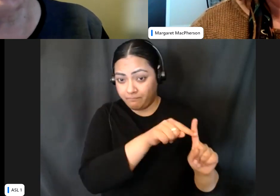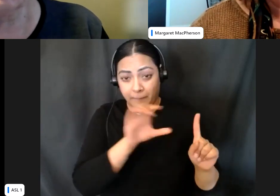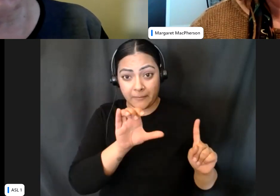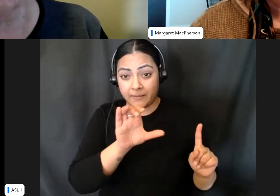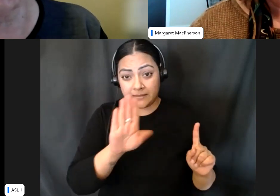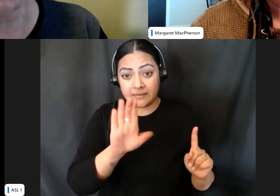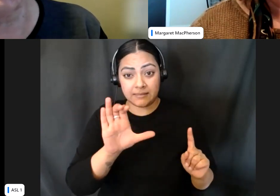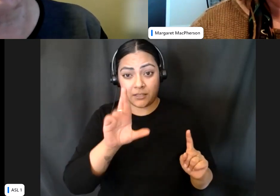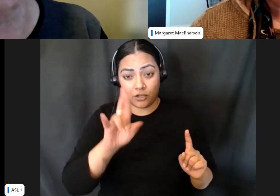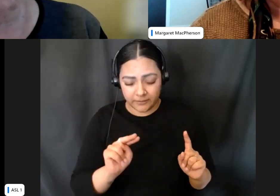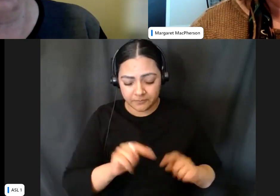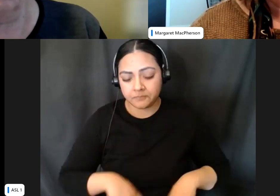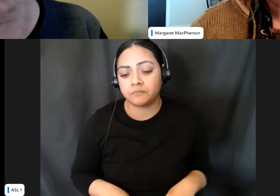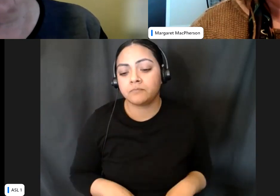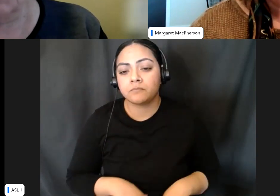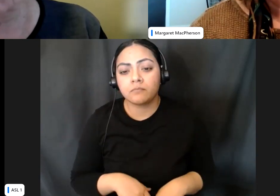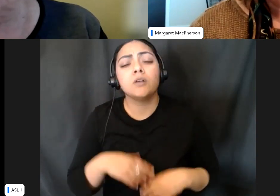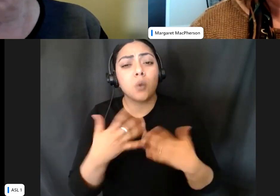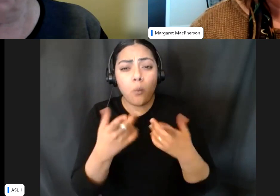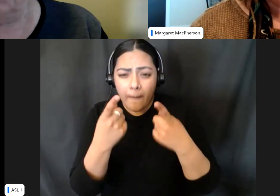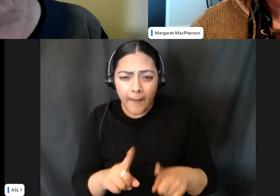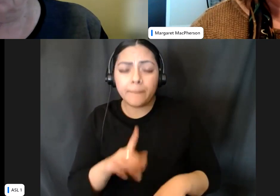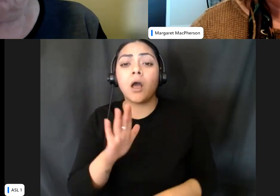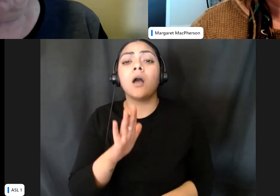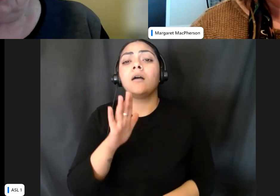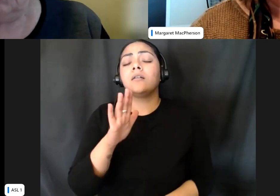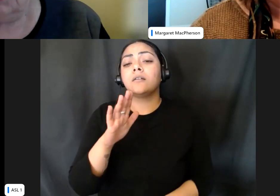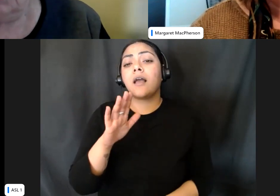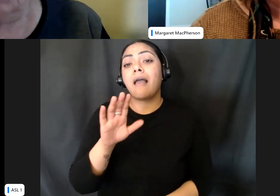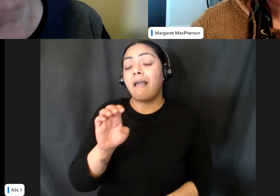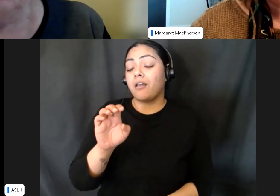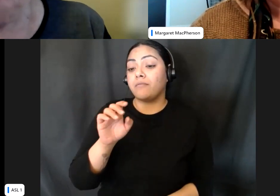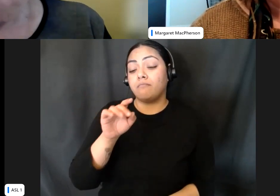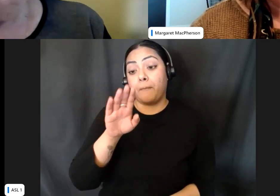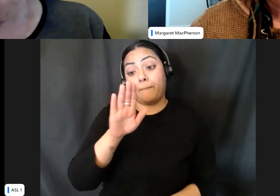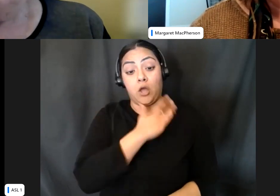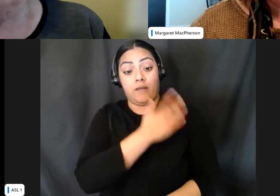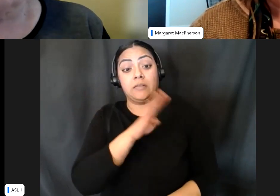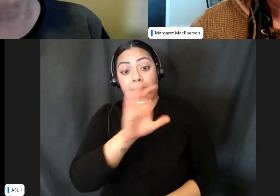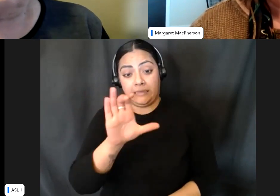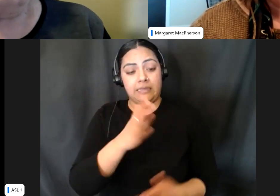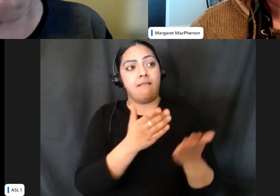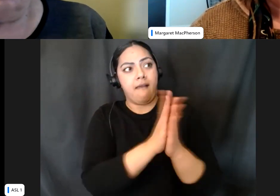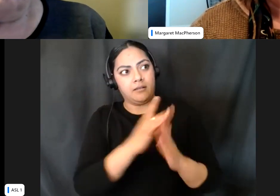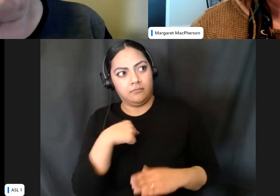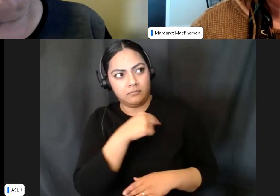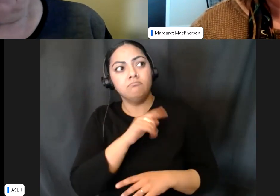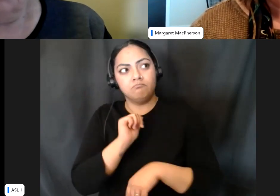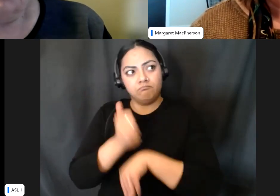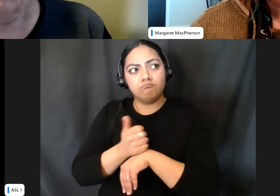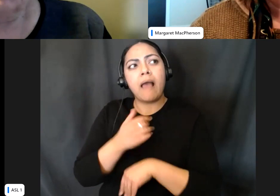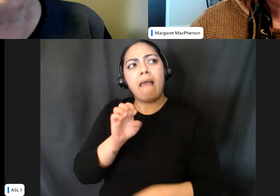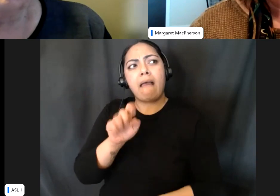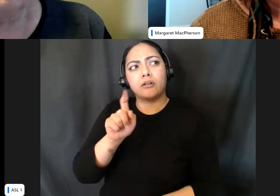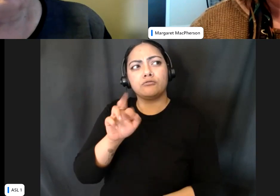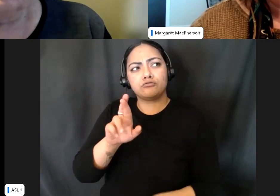elder abuse awareness and prevention in the province of BC, period. That's what they asked us to do. And I said to Ben, I'd